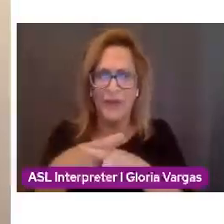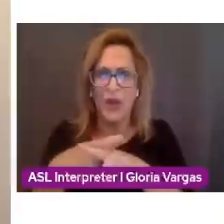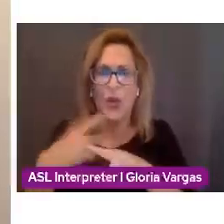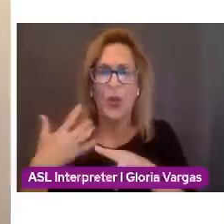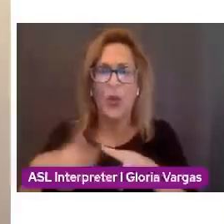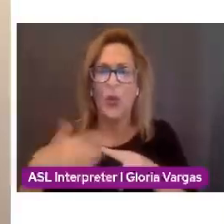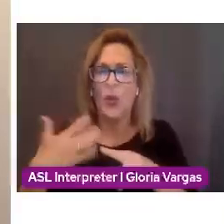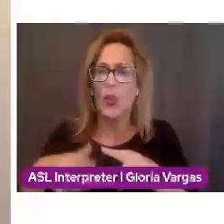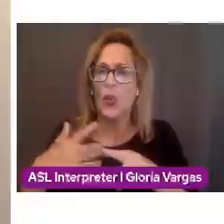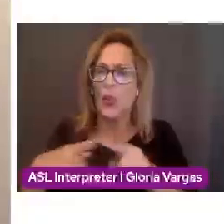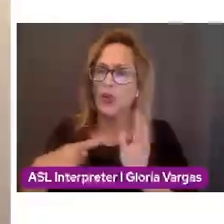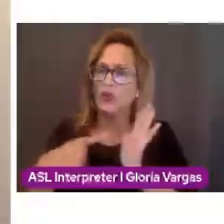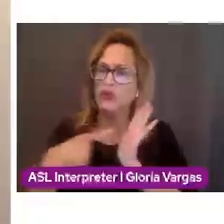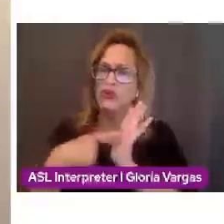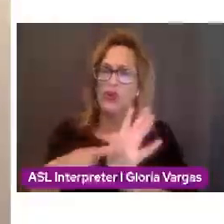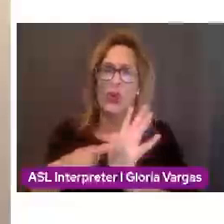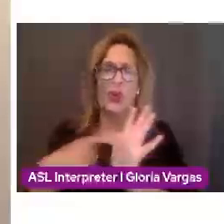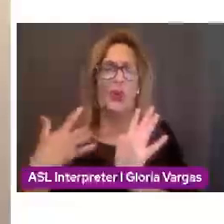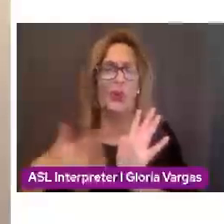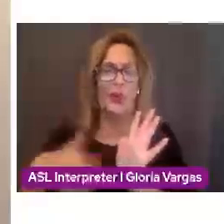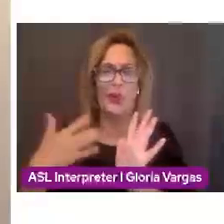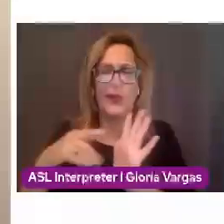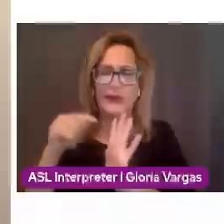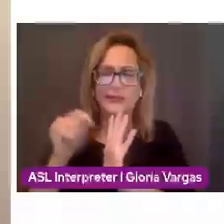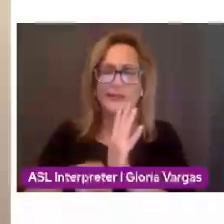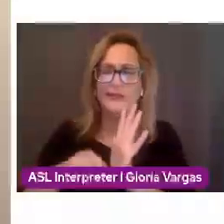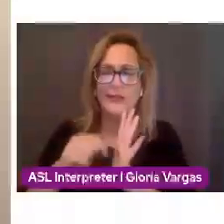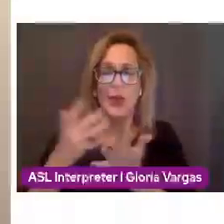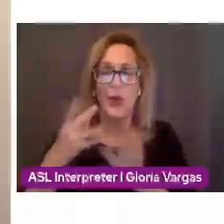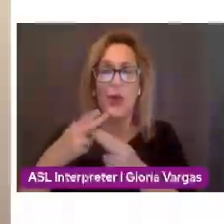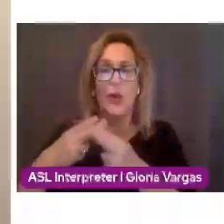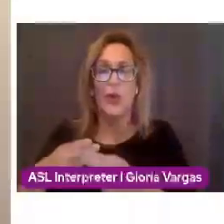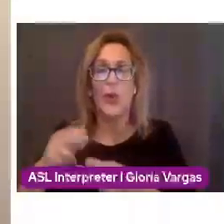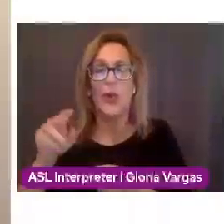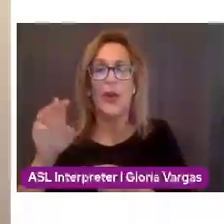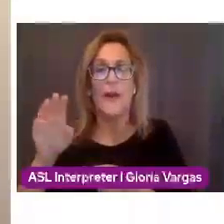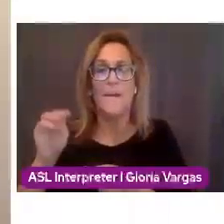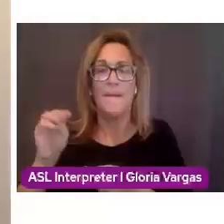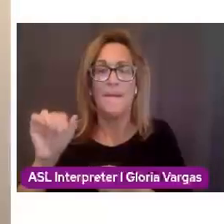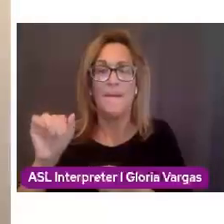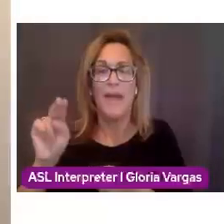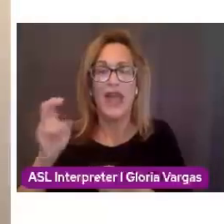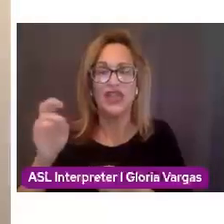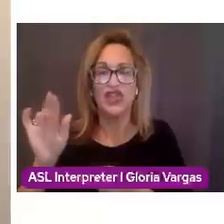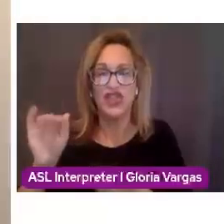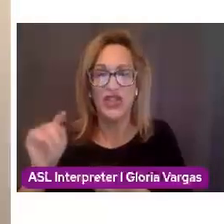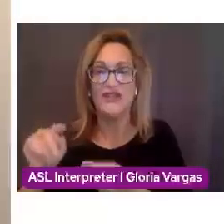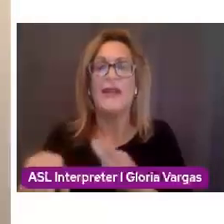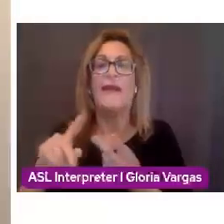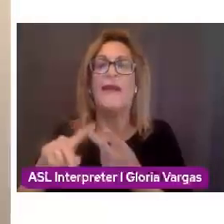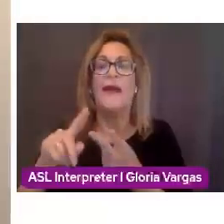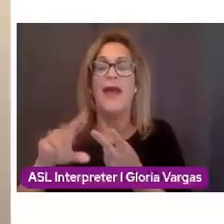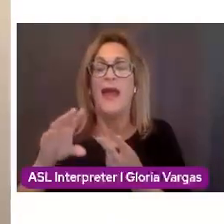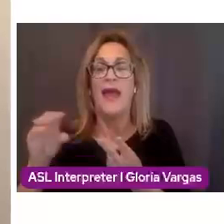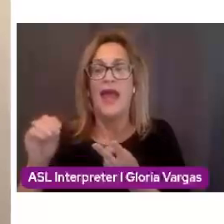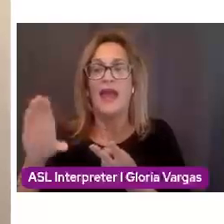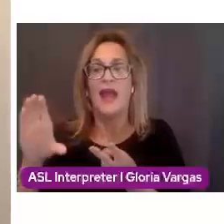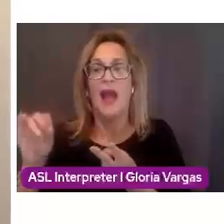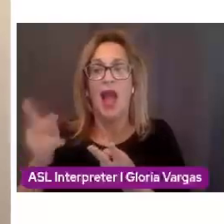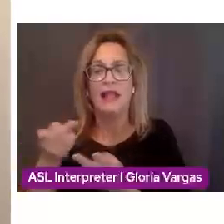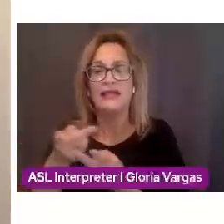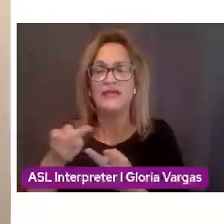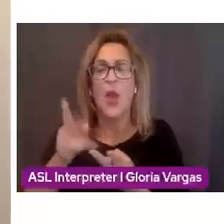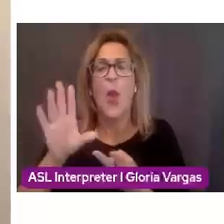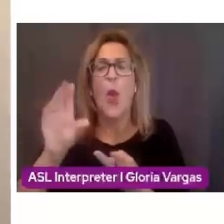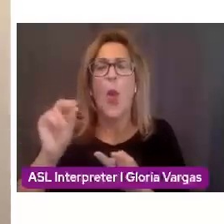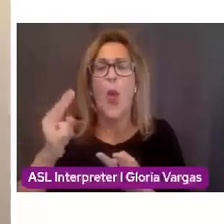of what Manchin and Collins will call misleading, I will call lying. But also, even beyond